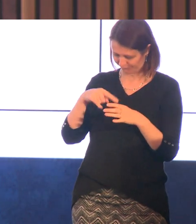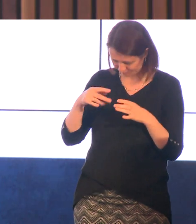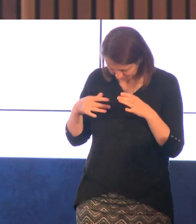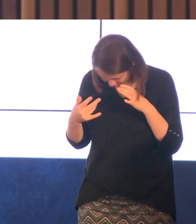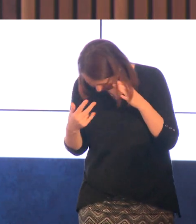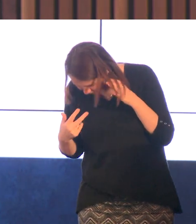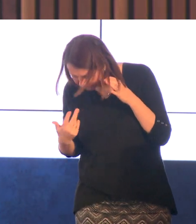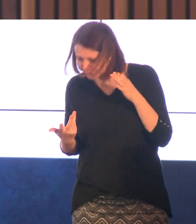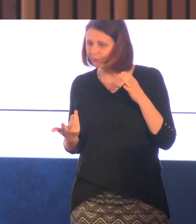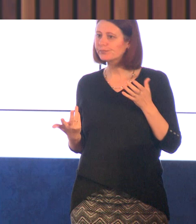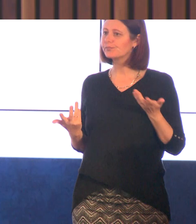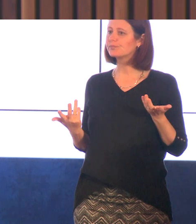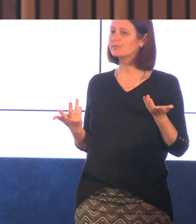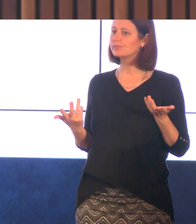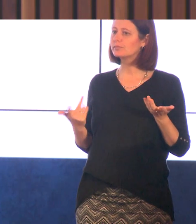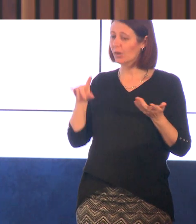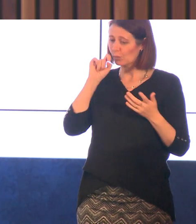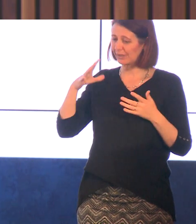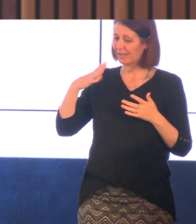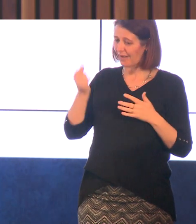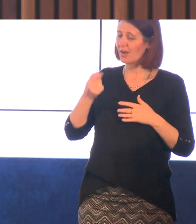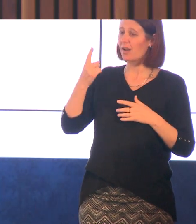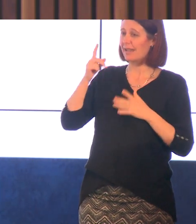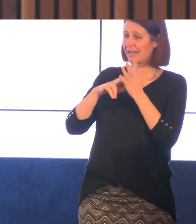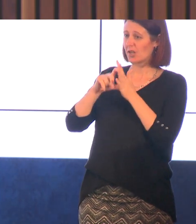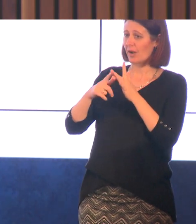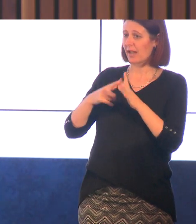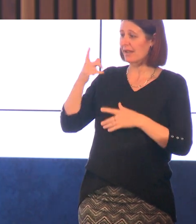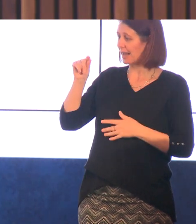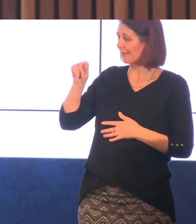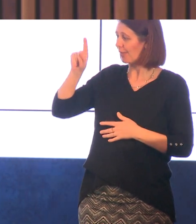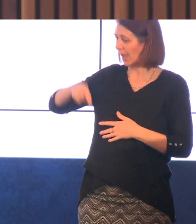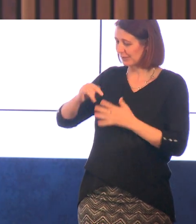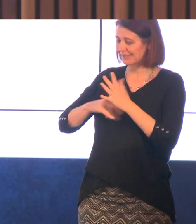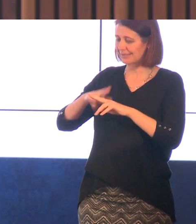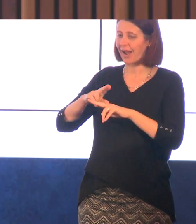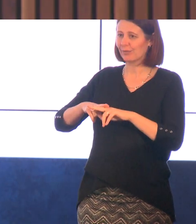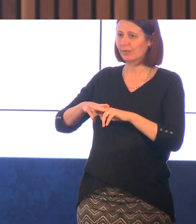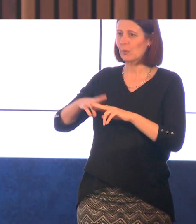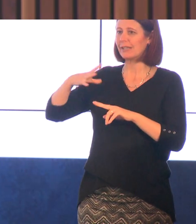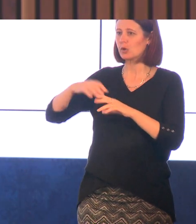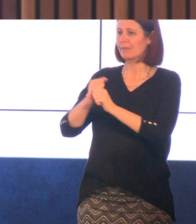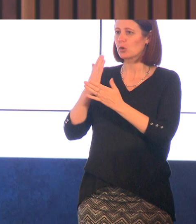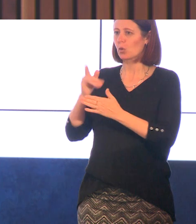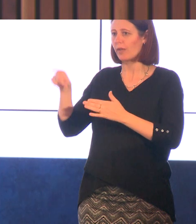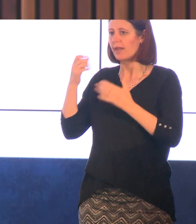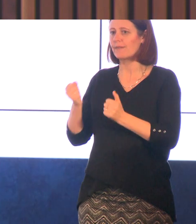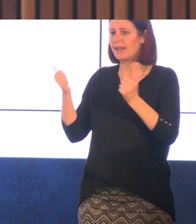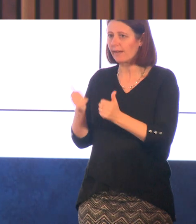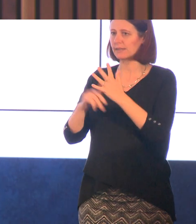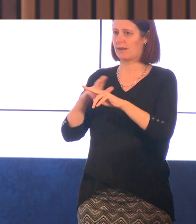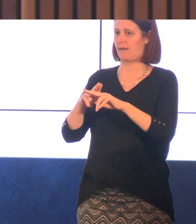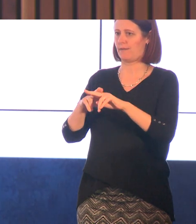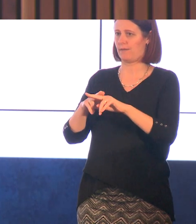now has over 11,000 staff. We need to make sure that they have enough staff, that they're better